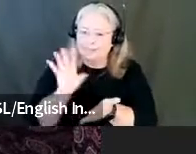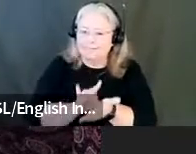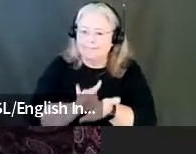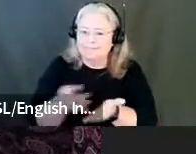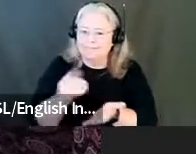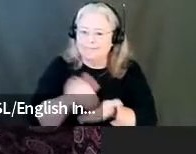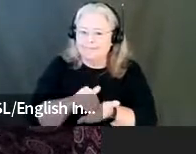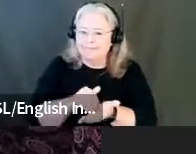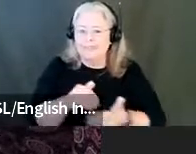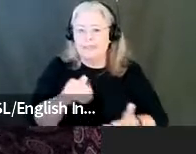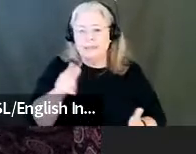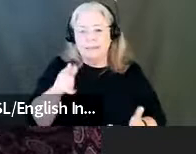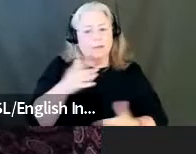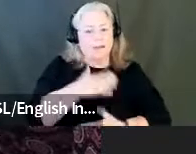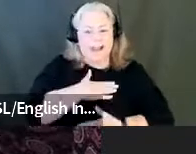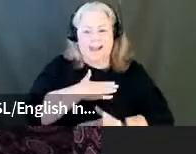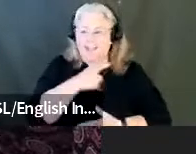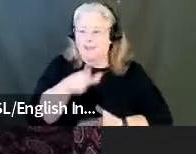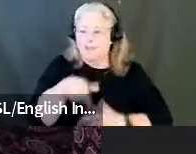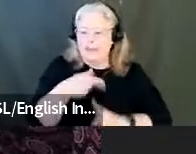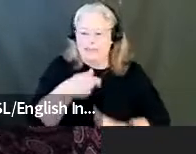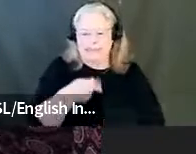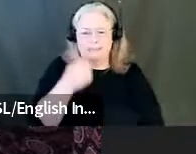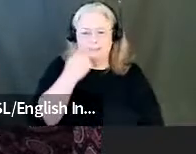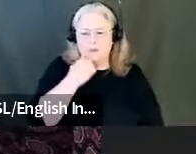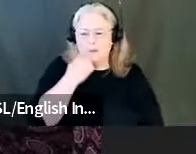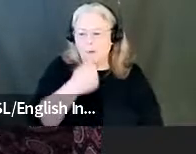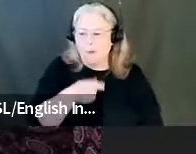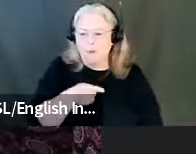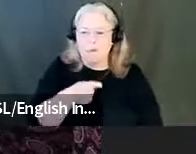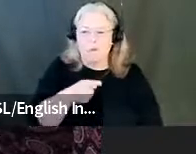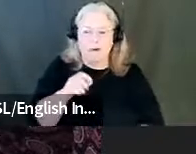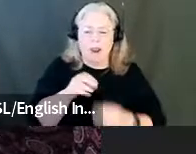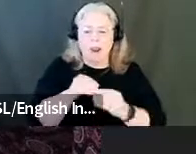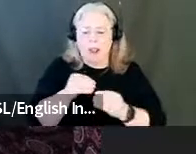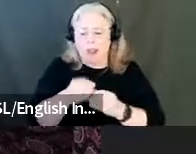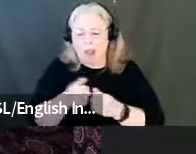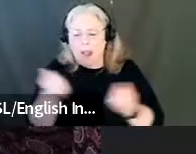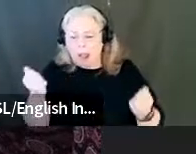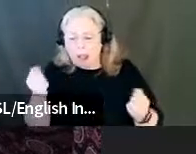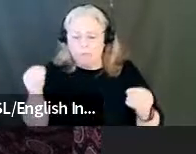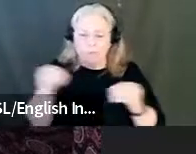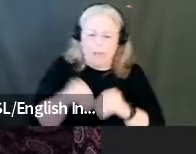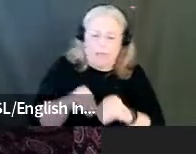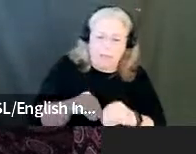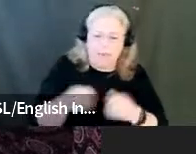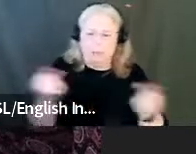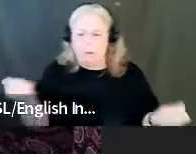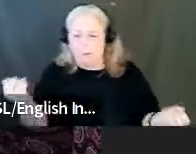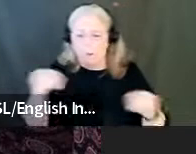got my jig. That's what I love about this material of taking things apart, putting it back together again, really cool